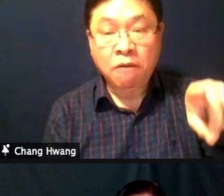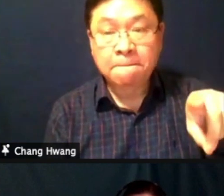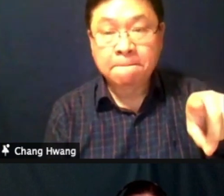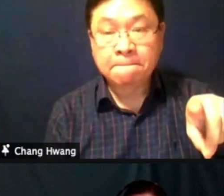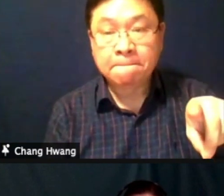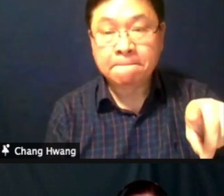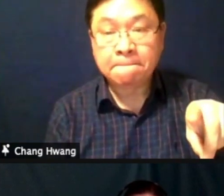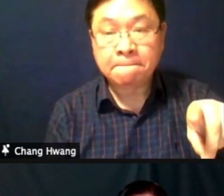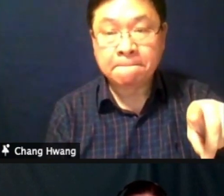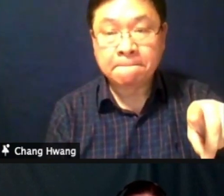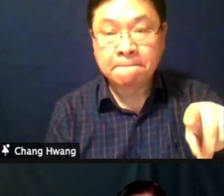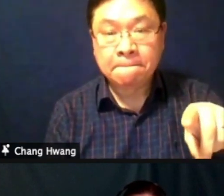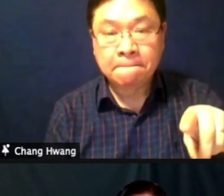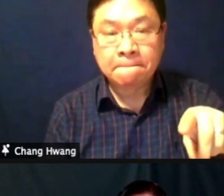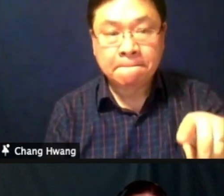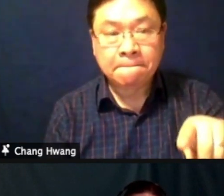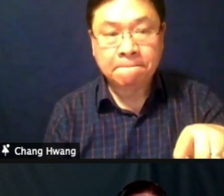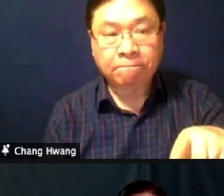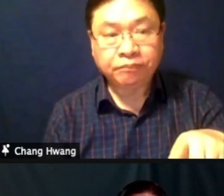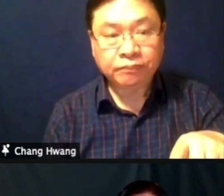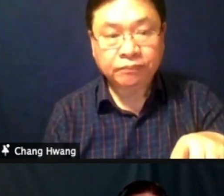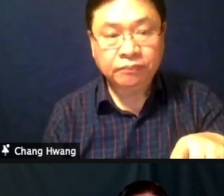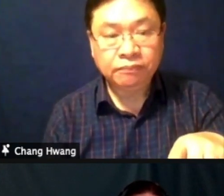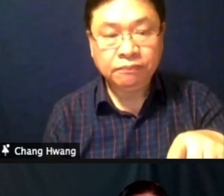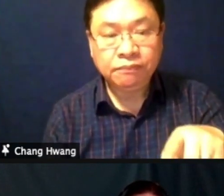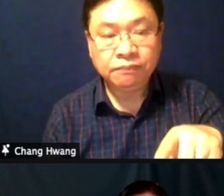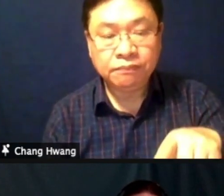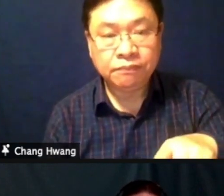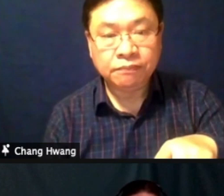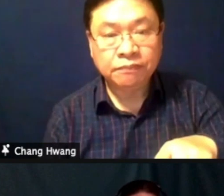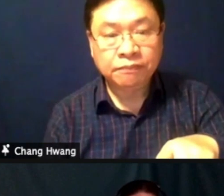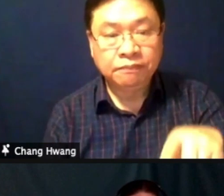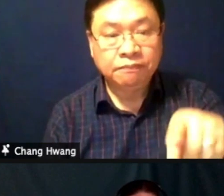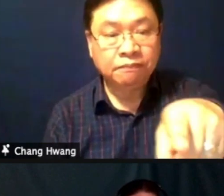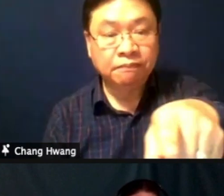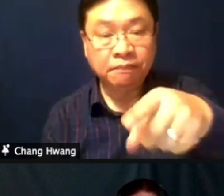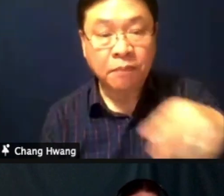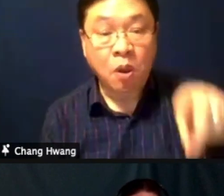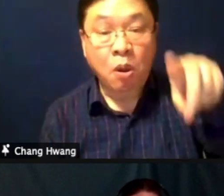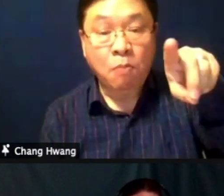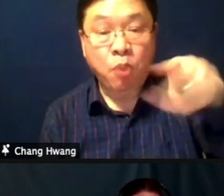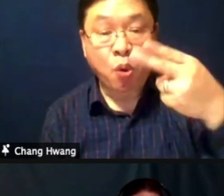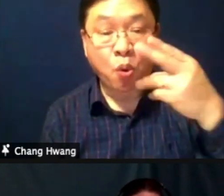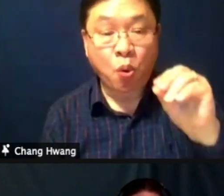So here we have spoken language. If we want to look at it in a spoken language phenom, for example,